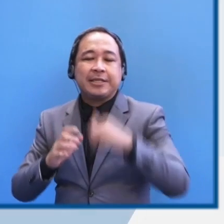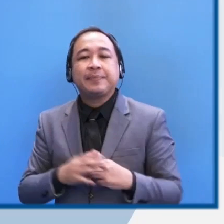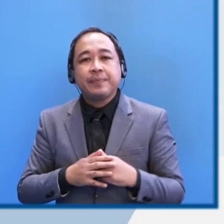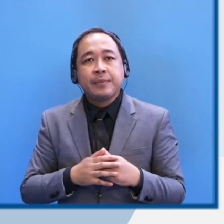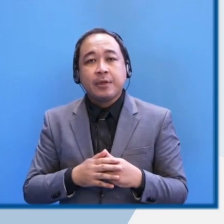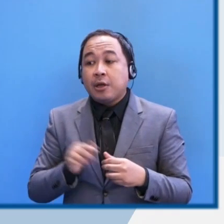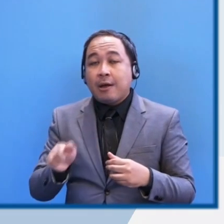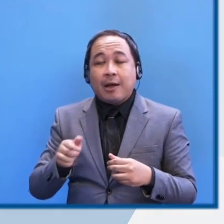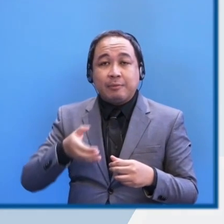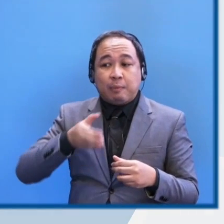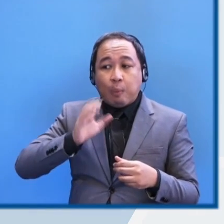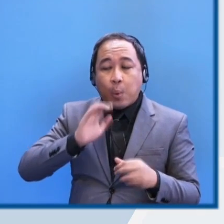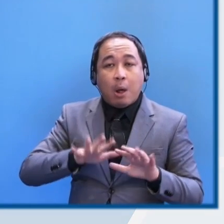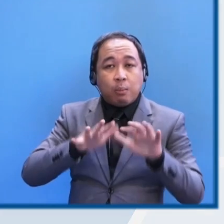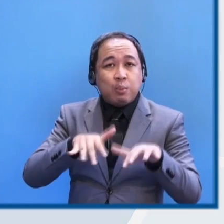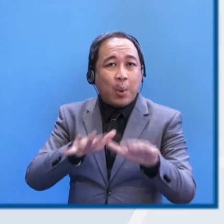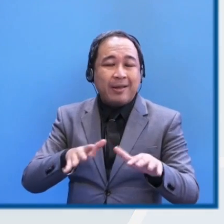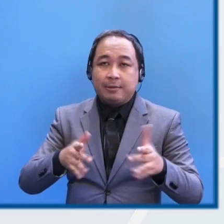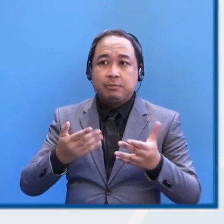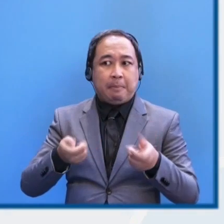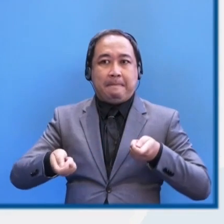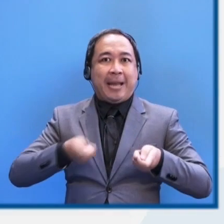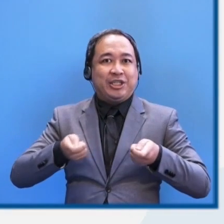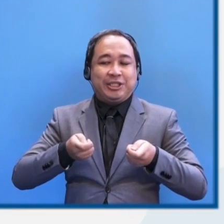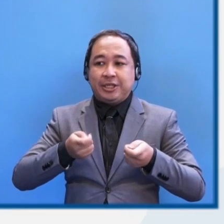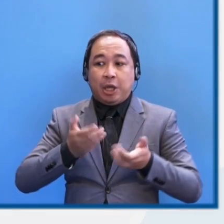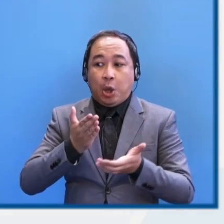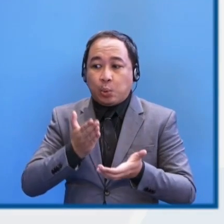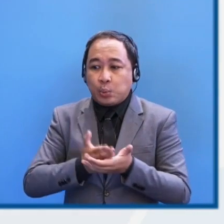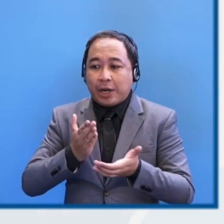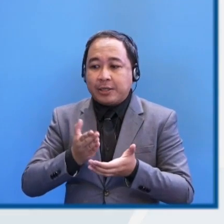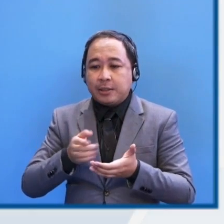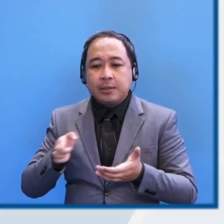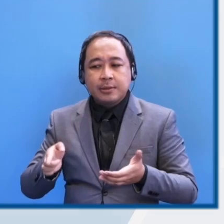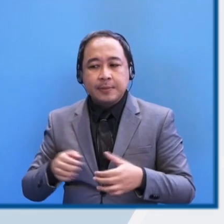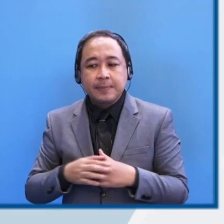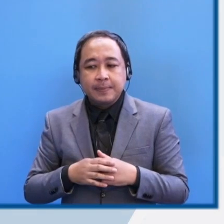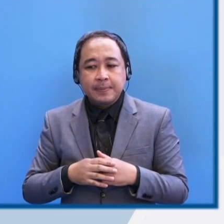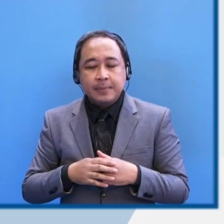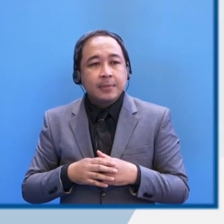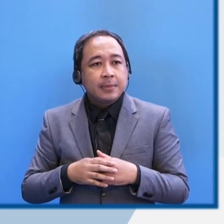from Meteorological Authority and Nile Water Directorate,